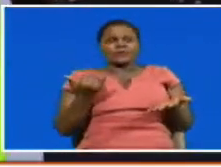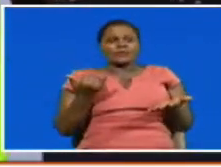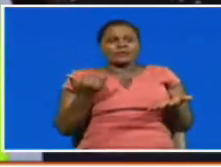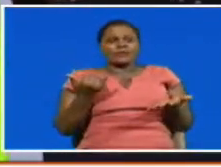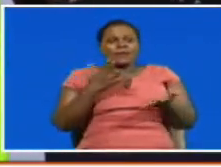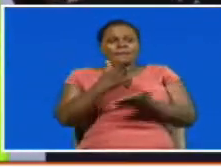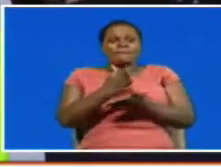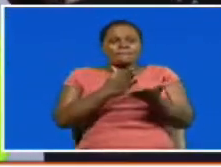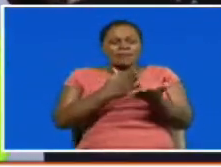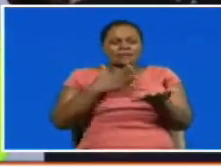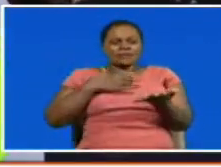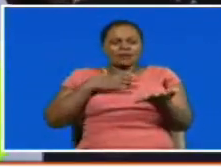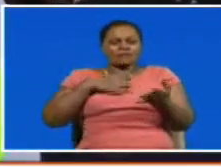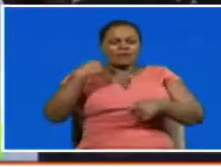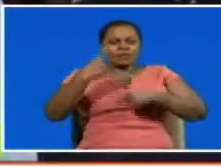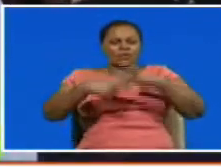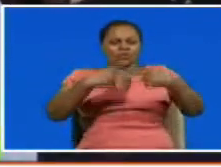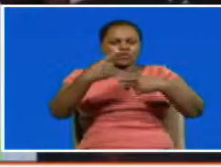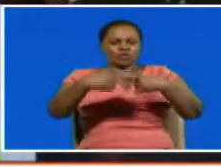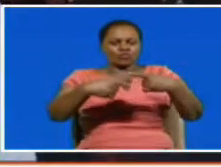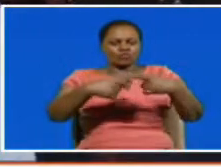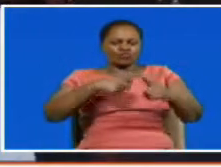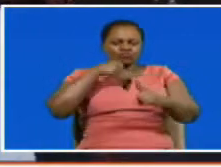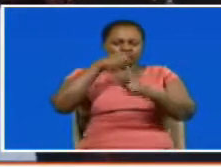as part of our continuing effort